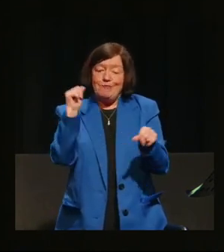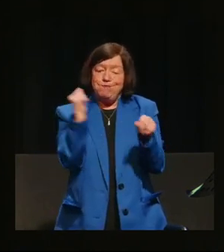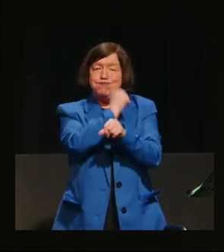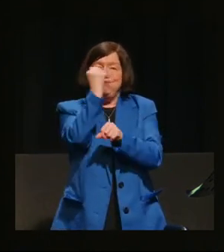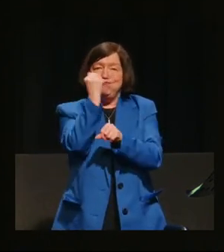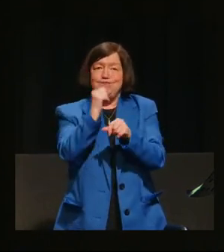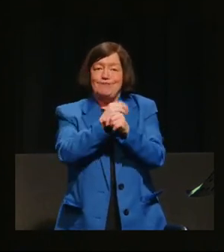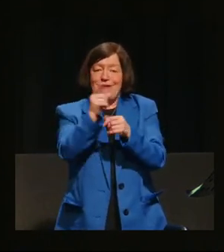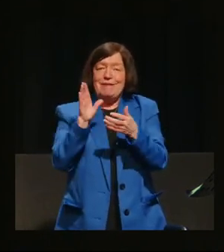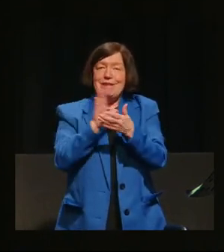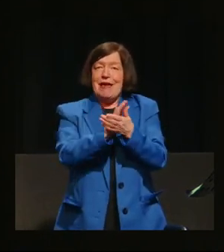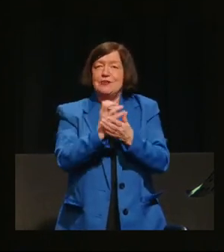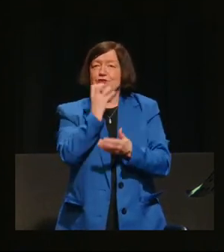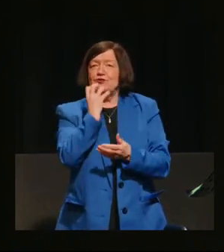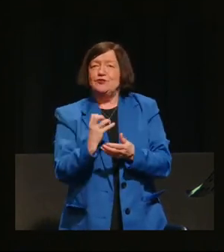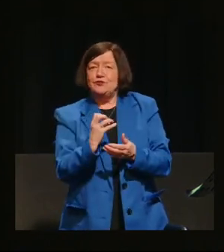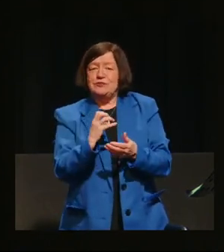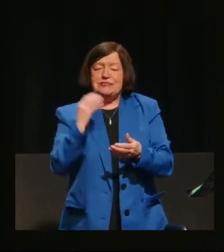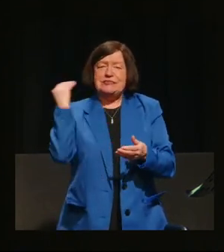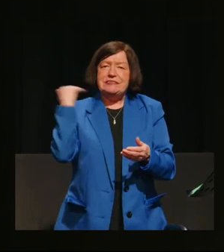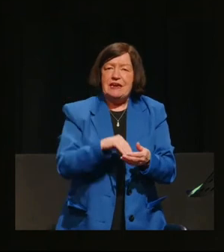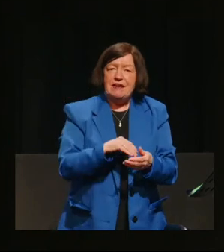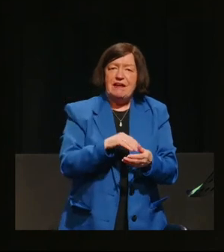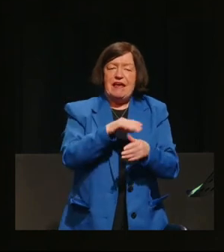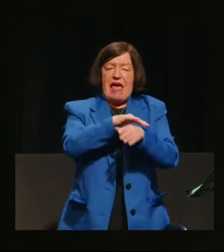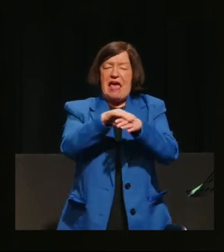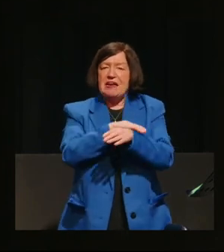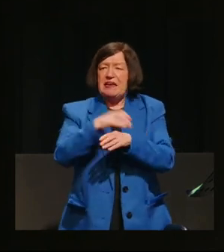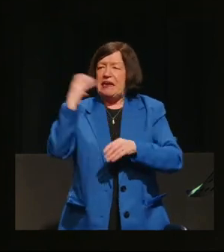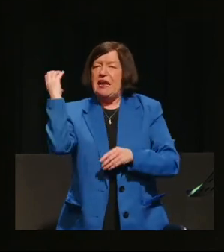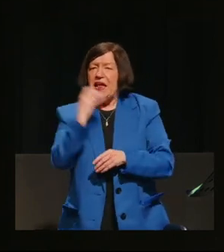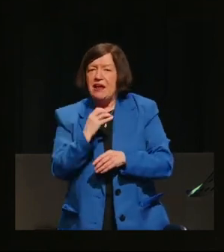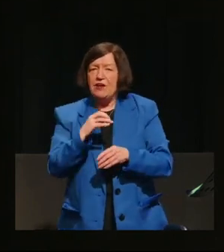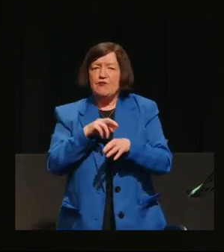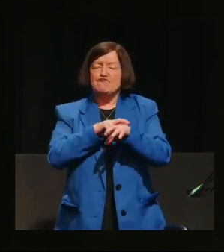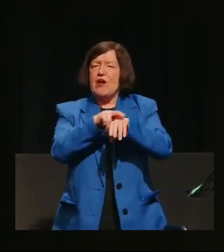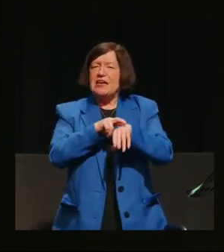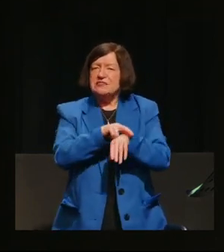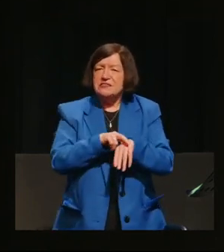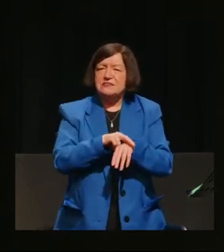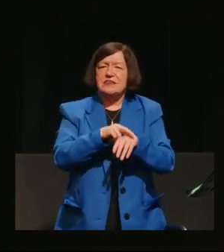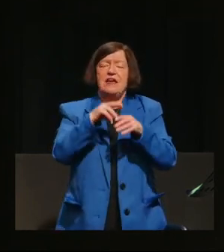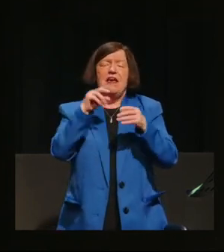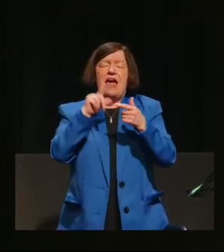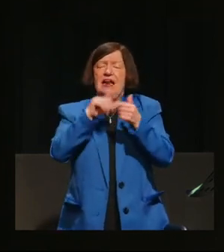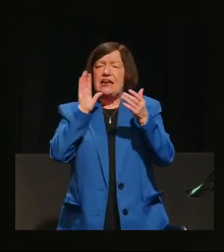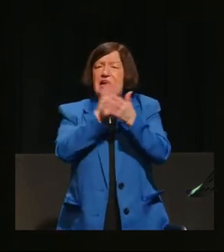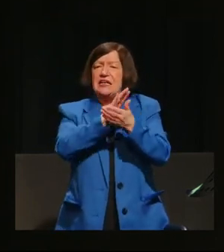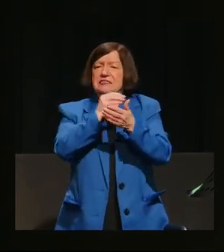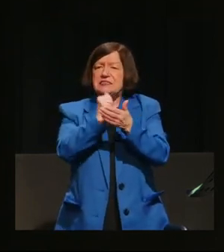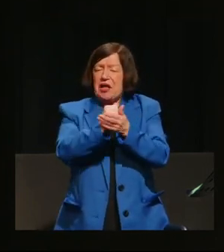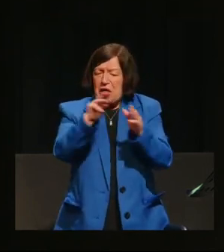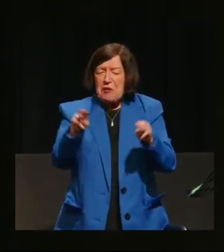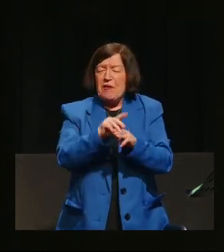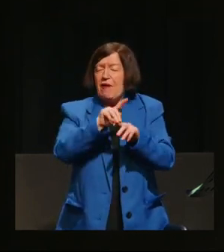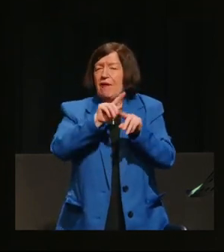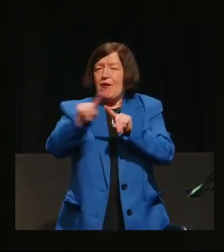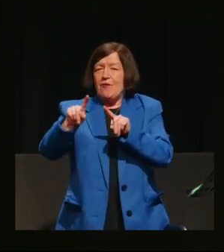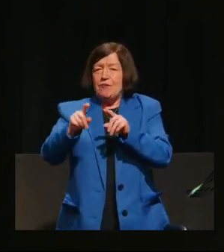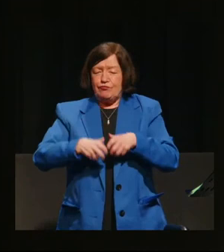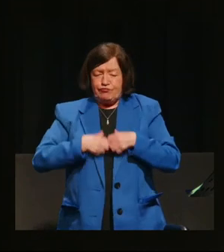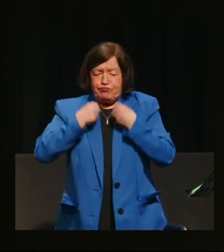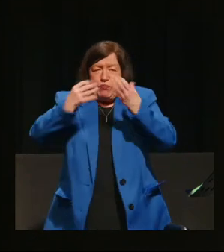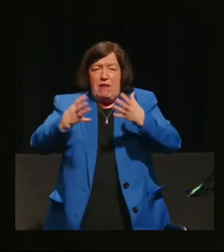by anti-Semitism, genocide, ethnic cleansing, racism, xenophobia, and other expressions of